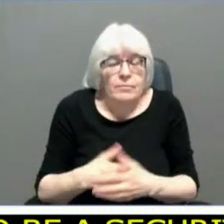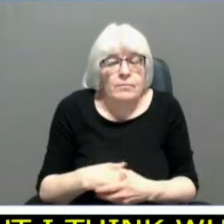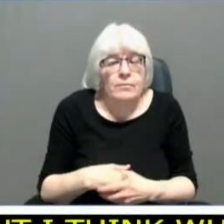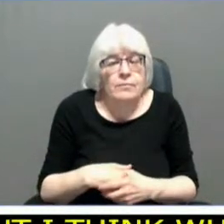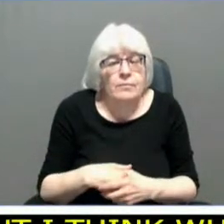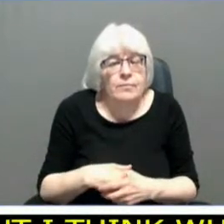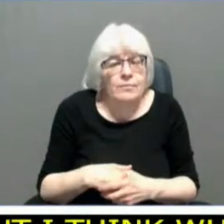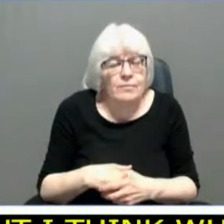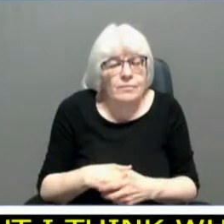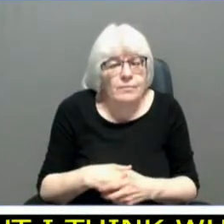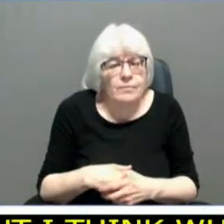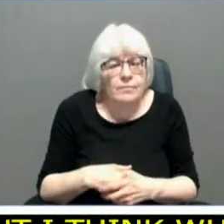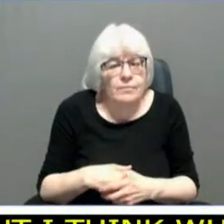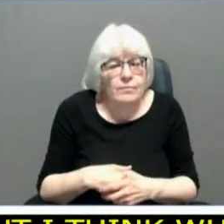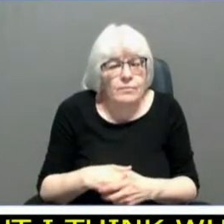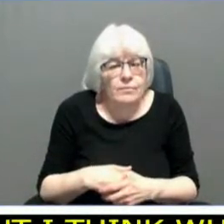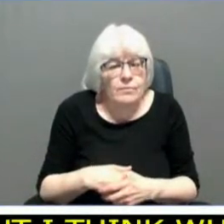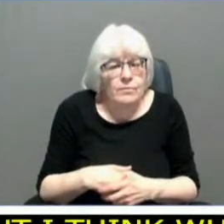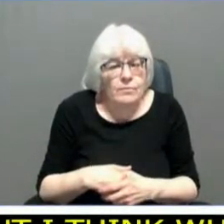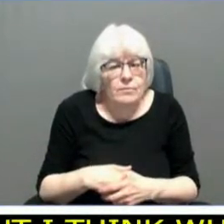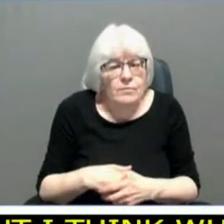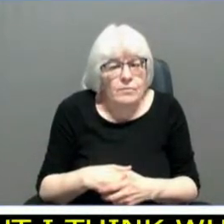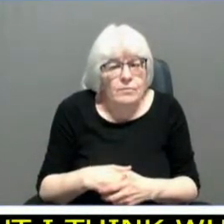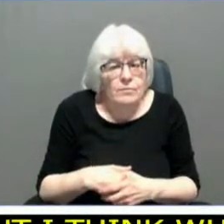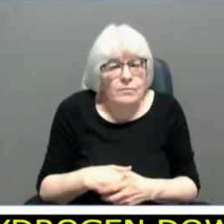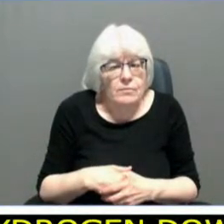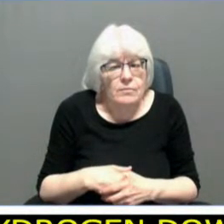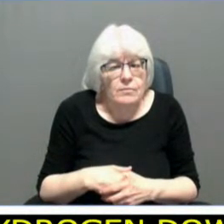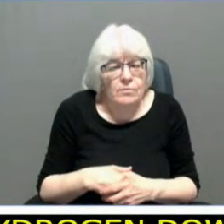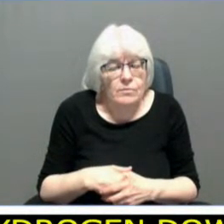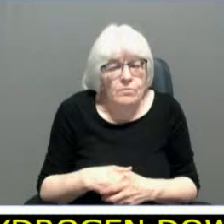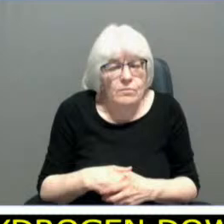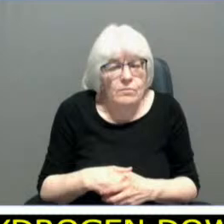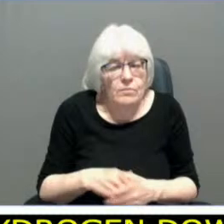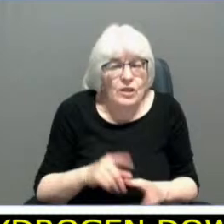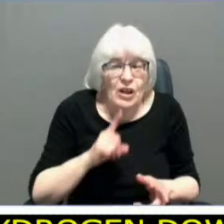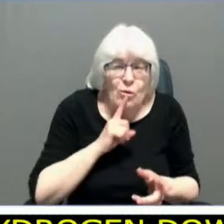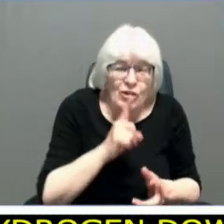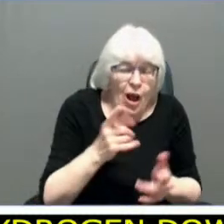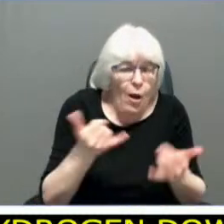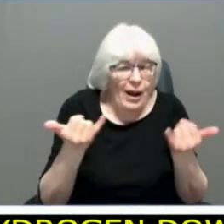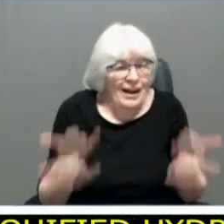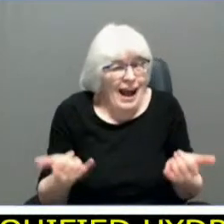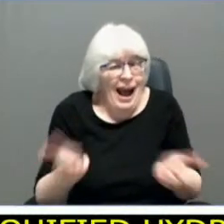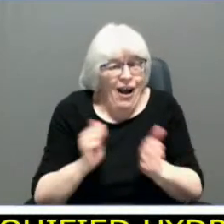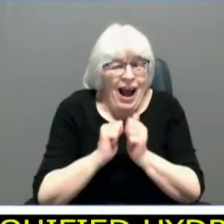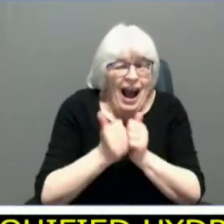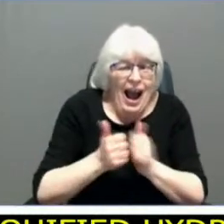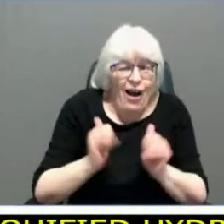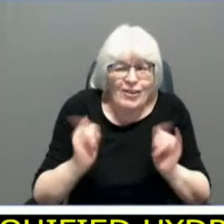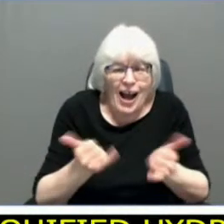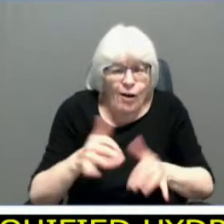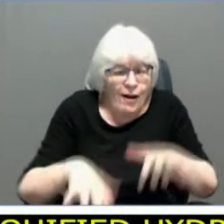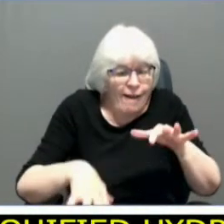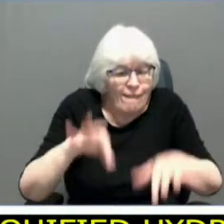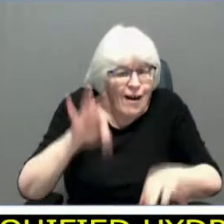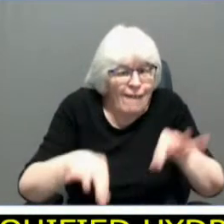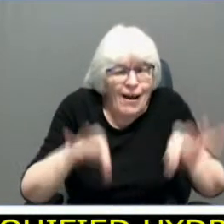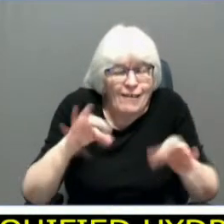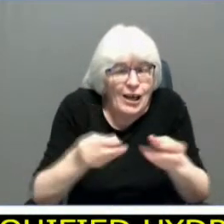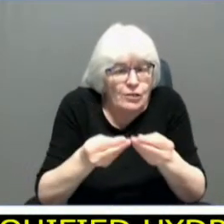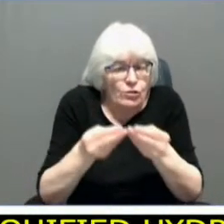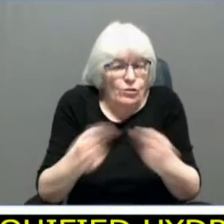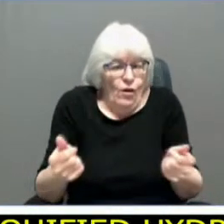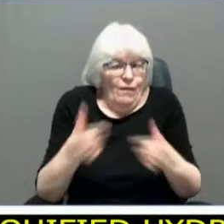what's the reality right today that we can actually move on today, we can actually have solutions today, and we won't be held ransom by Russia. Because that's